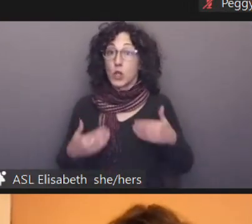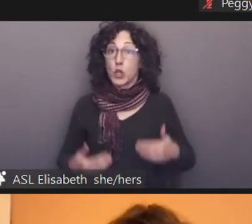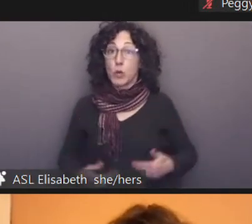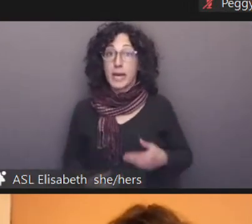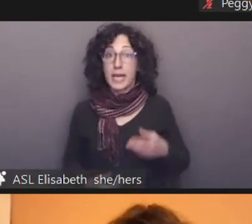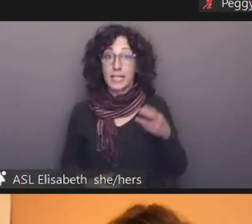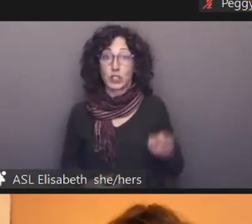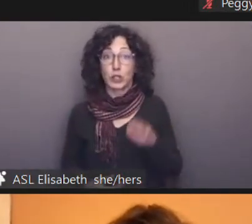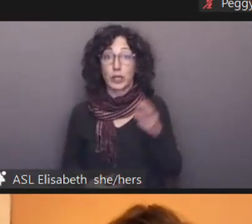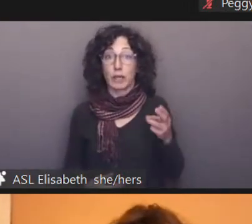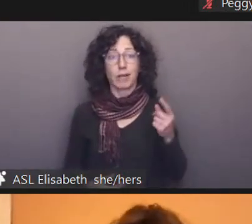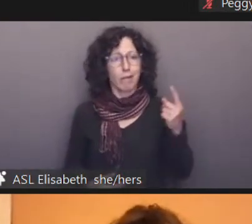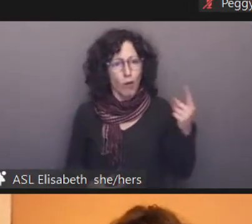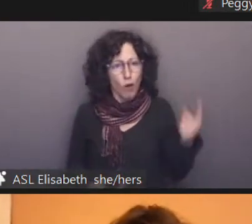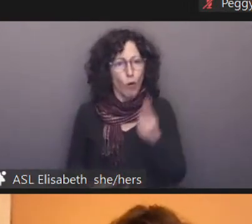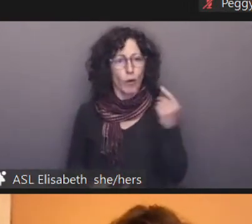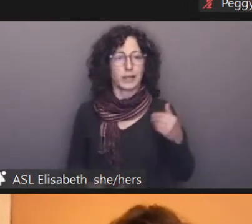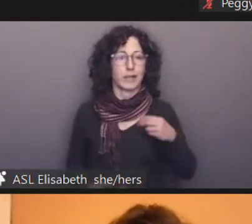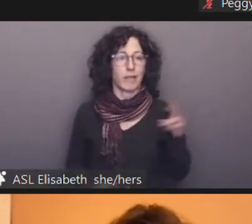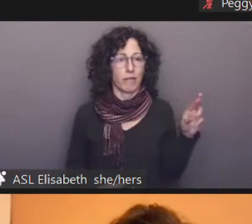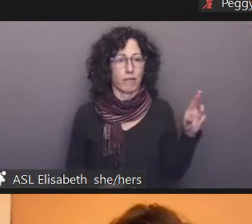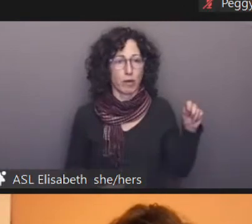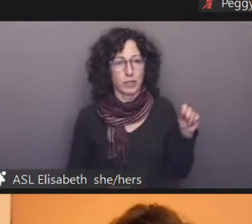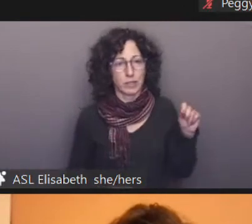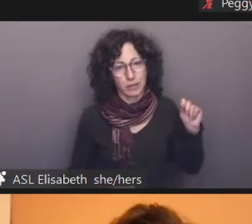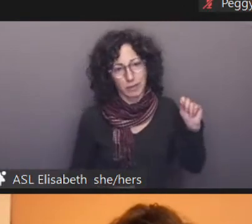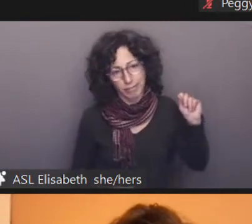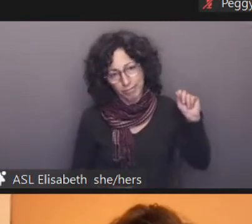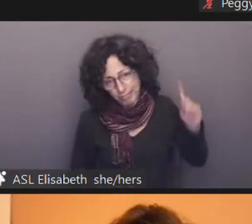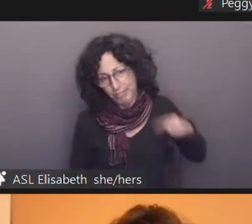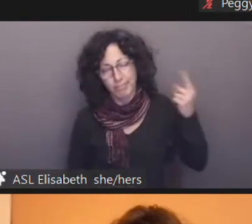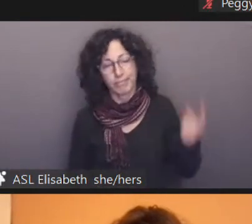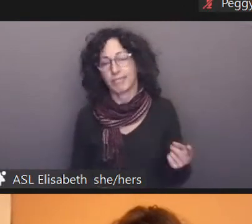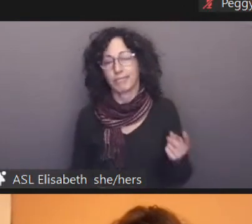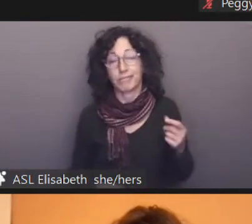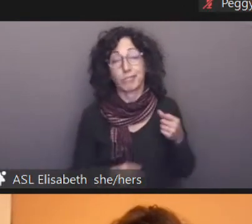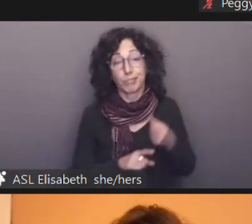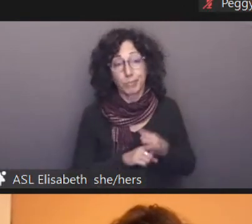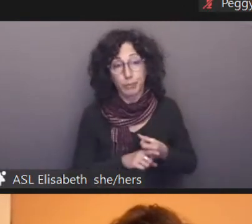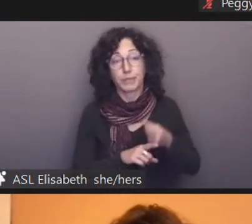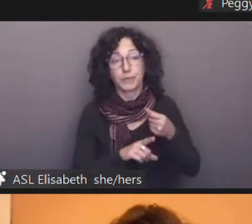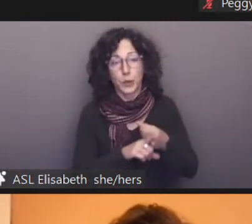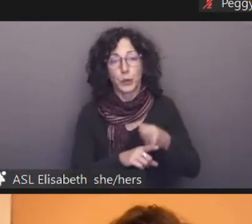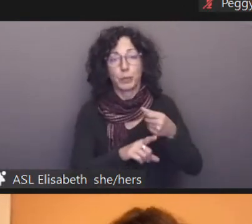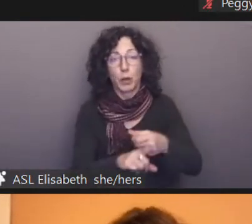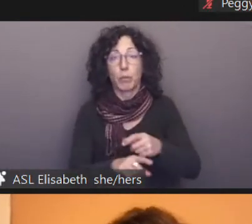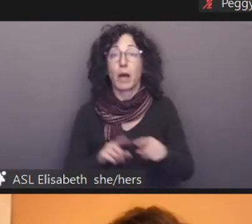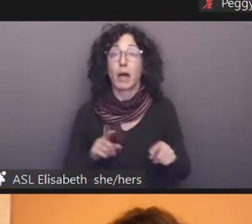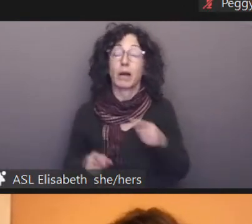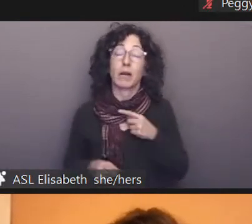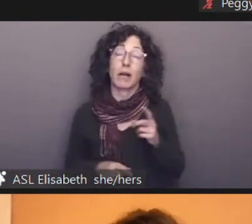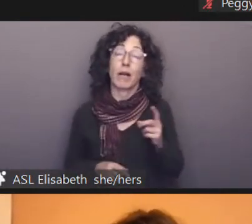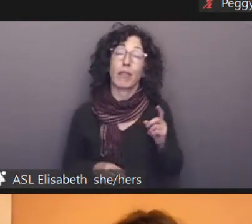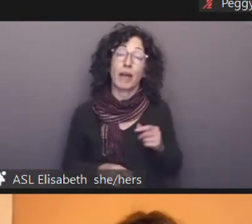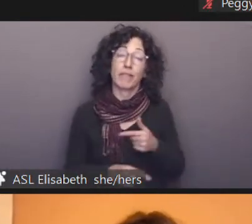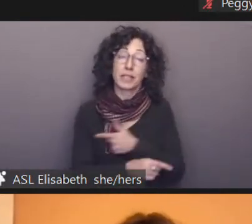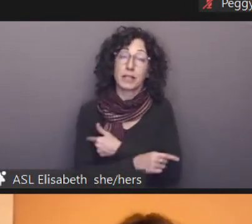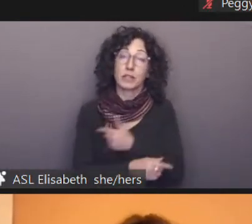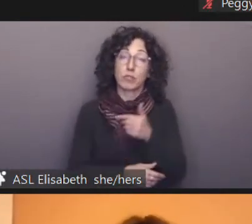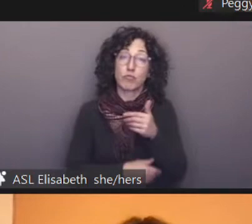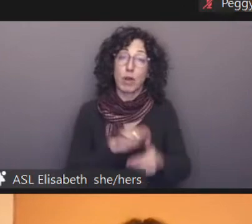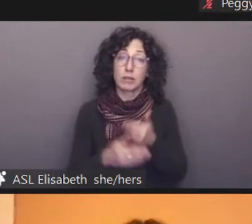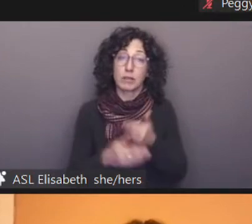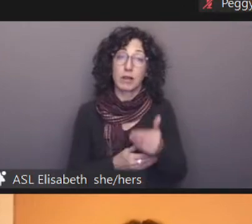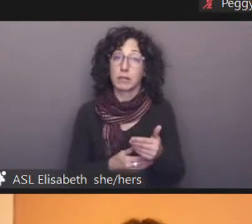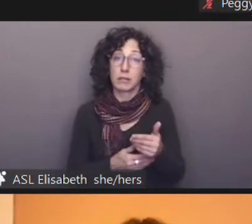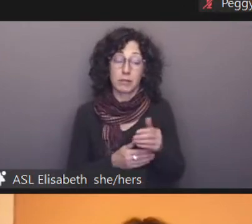cause us to get sick. And the process of vaccination was discovered as a way to